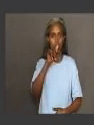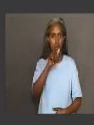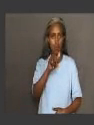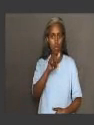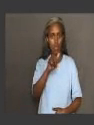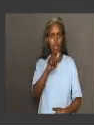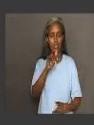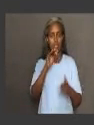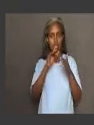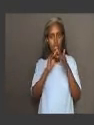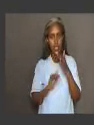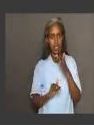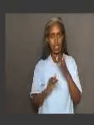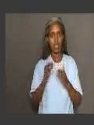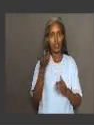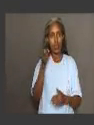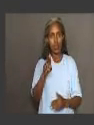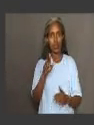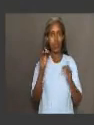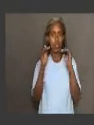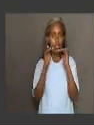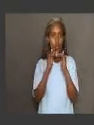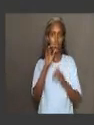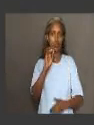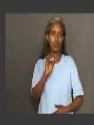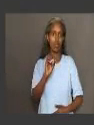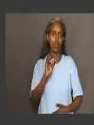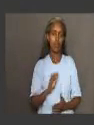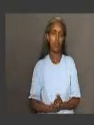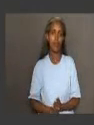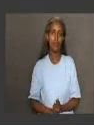y is less than or equal to 0.